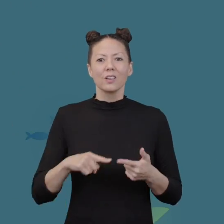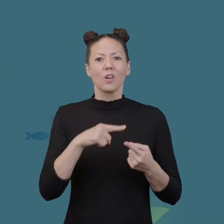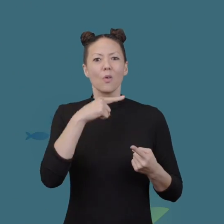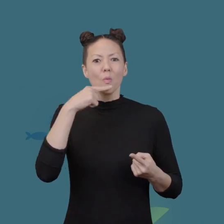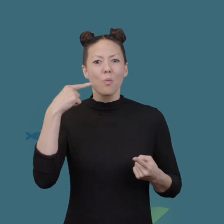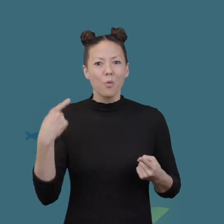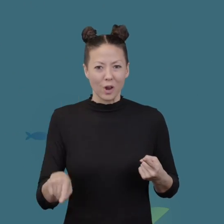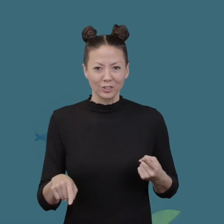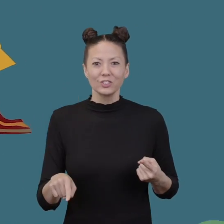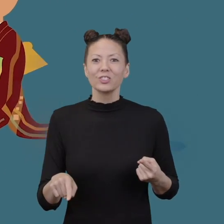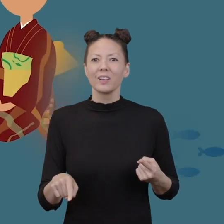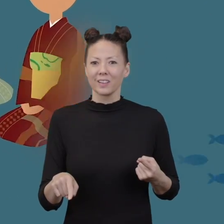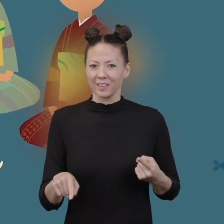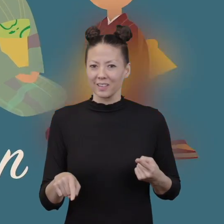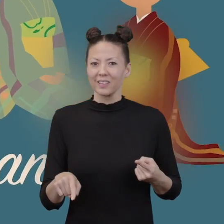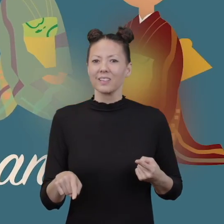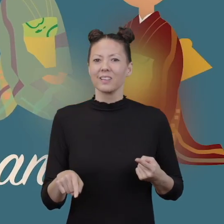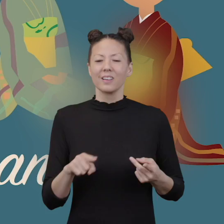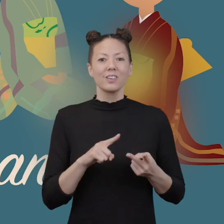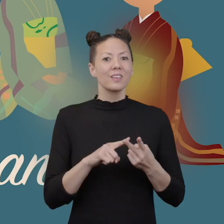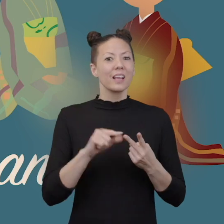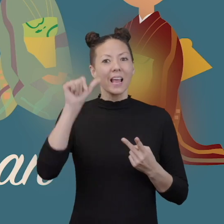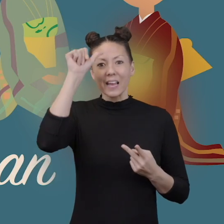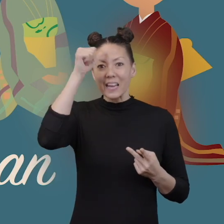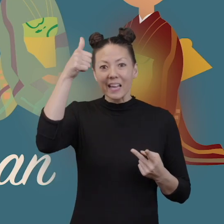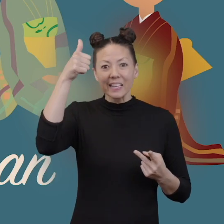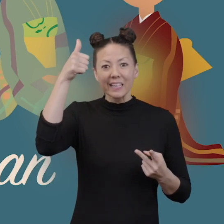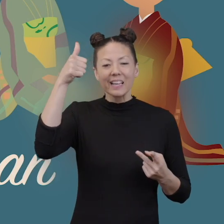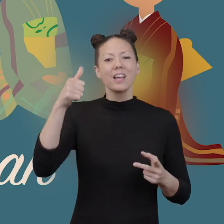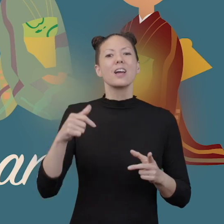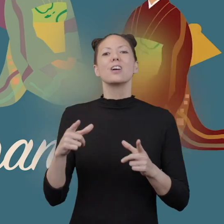Japan, South and North Korea,